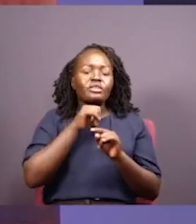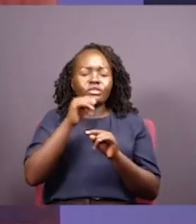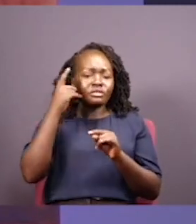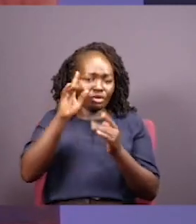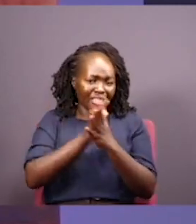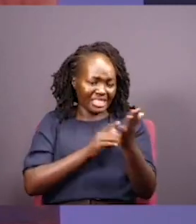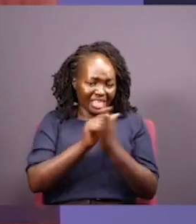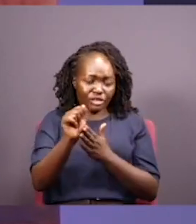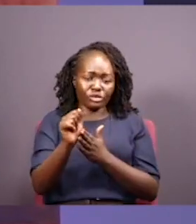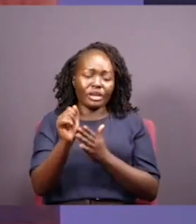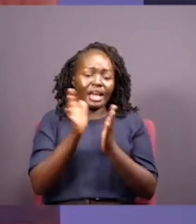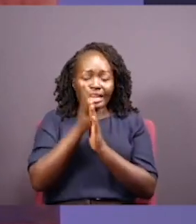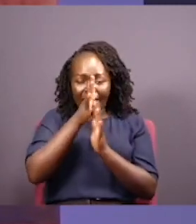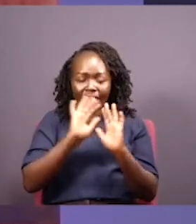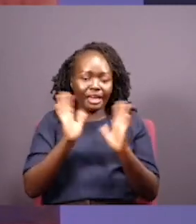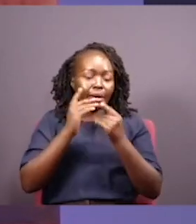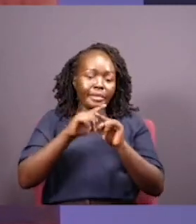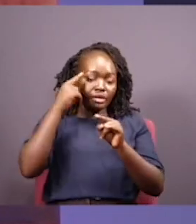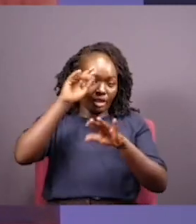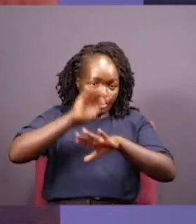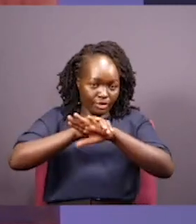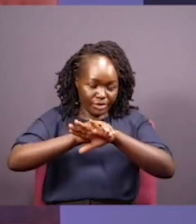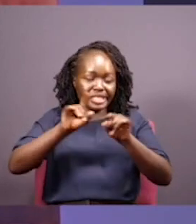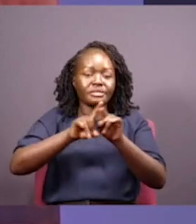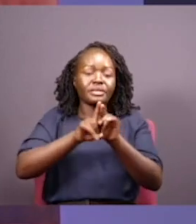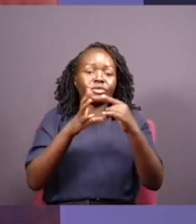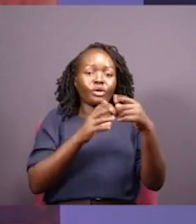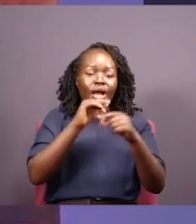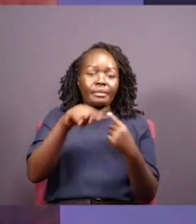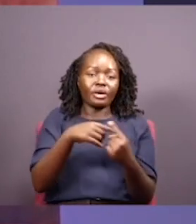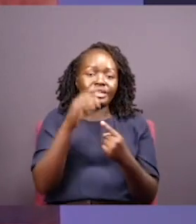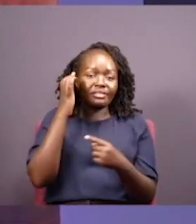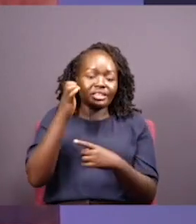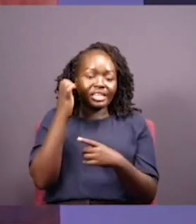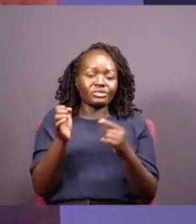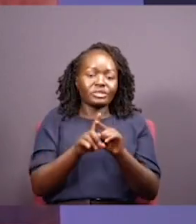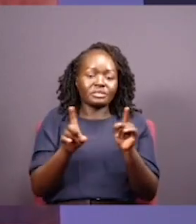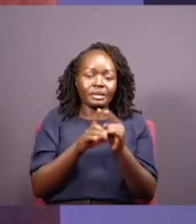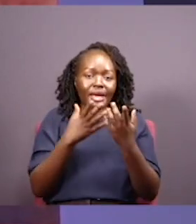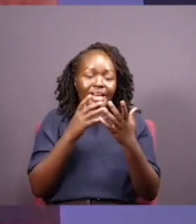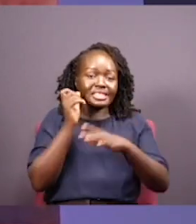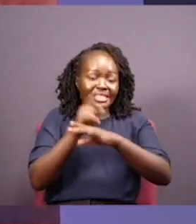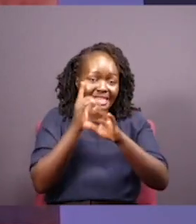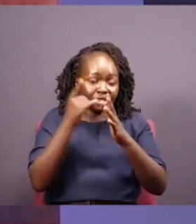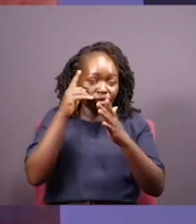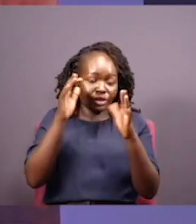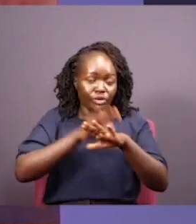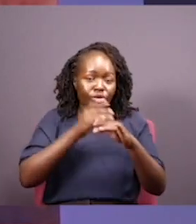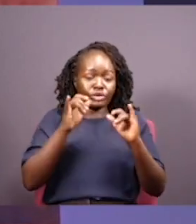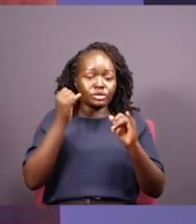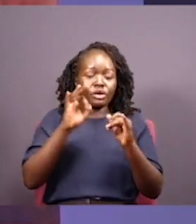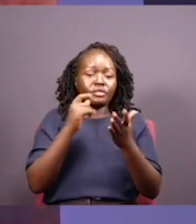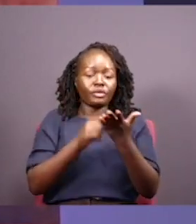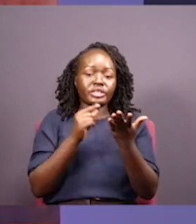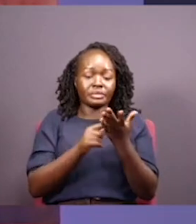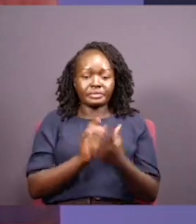purposes, but for good as we go about evangelizing as messengers of the good news of the gospel. In